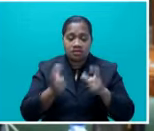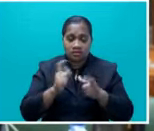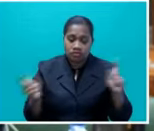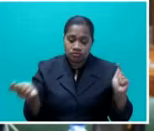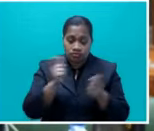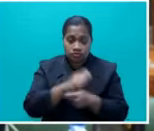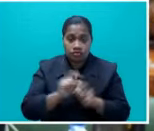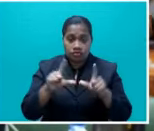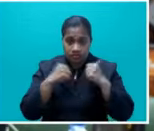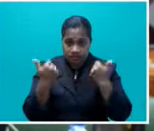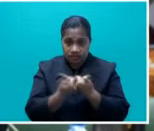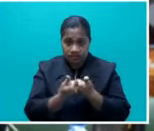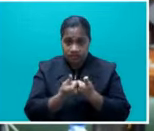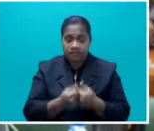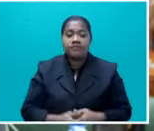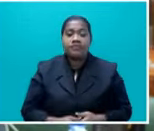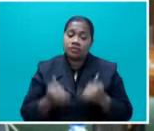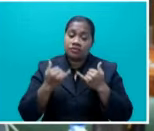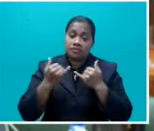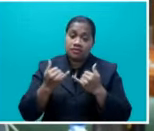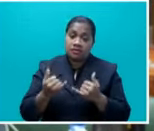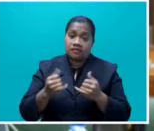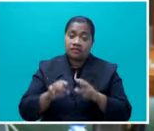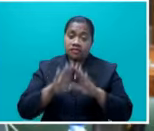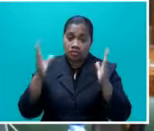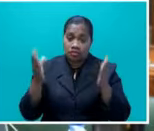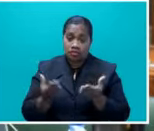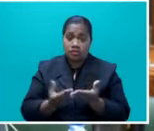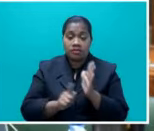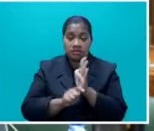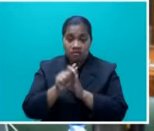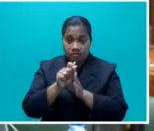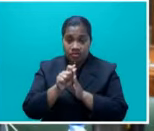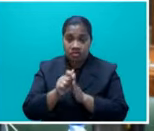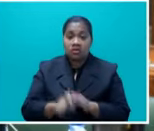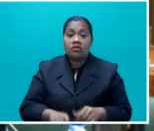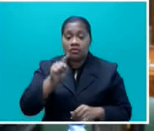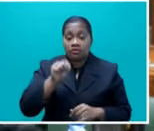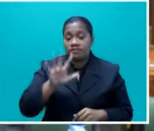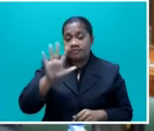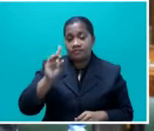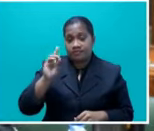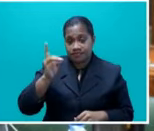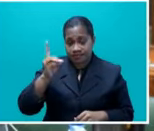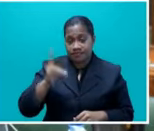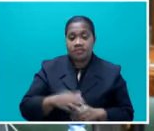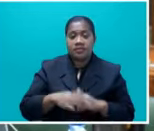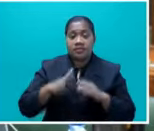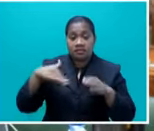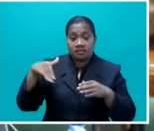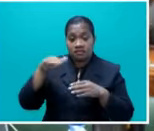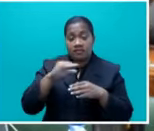limit global average temperature increase to below 1.5 degrees above pre-industrial levels in order